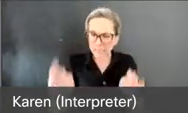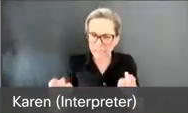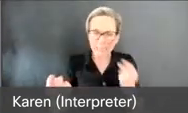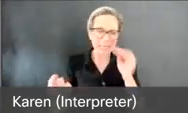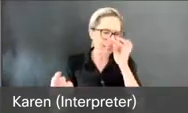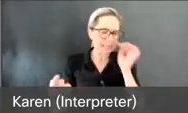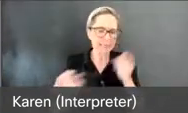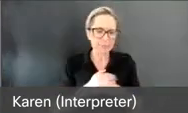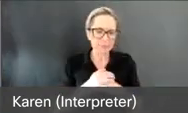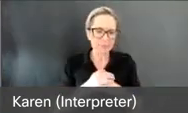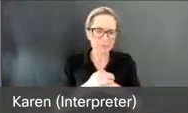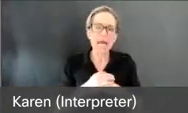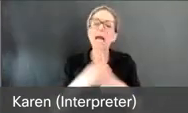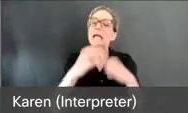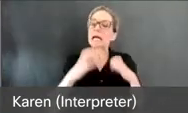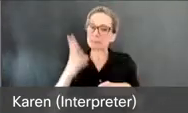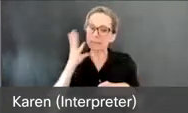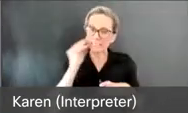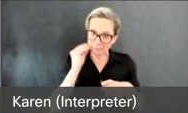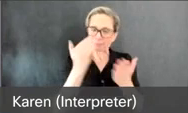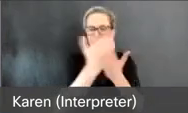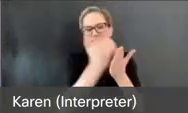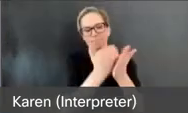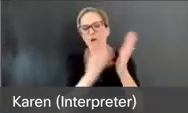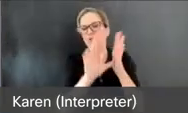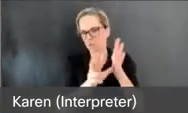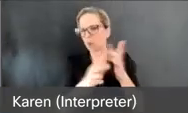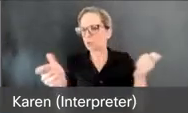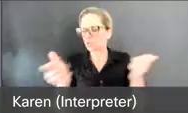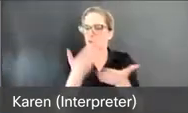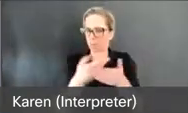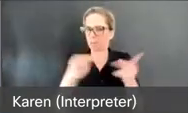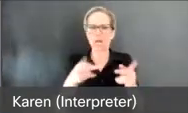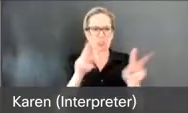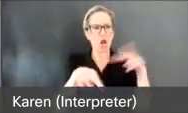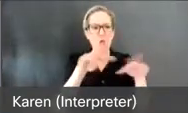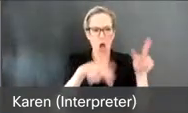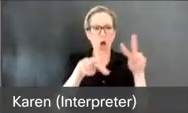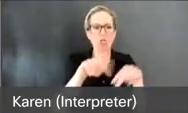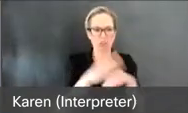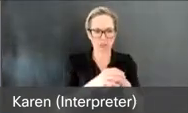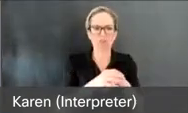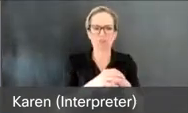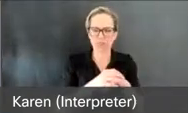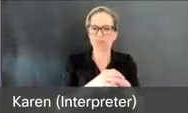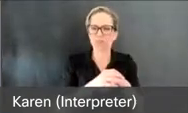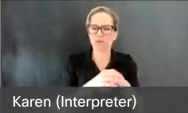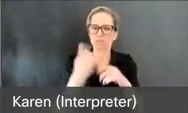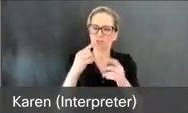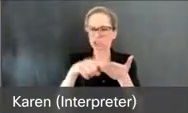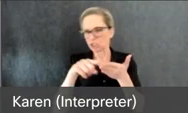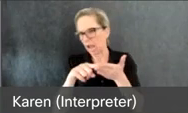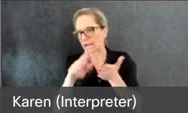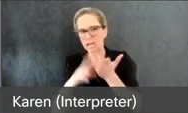vet customer experiences. So that's a good place to look for the vetting of contractors